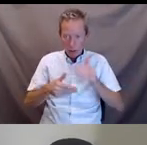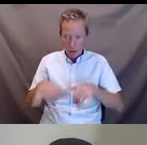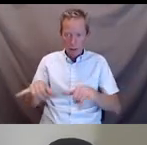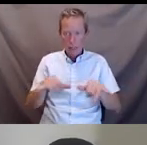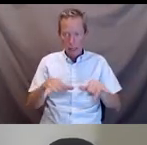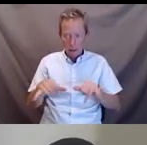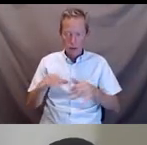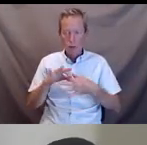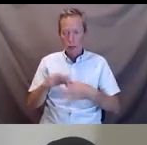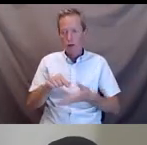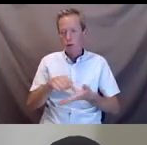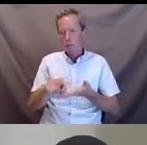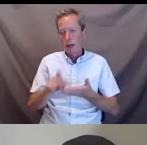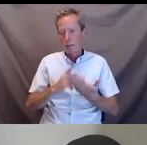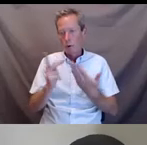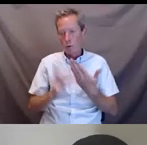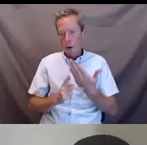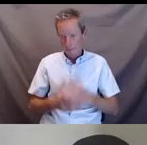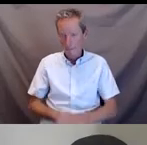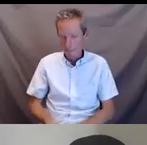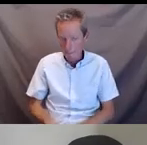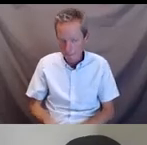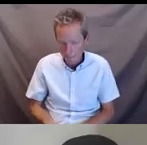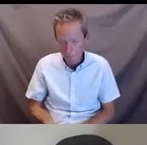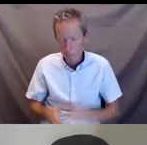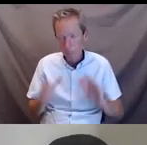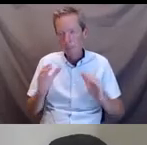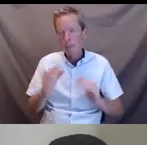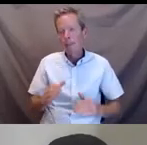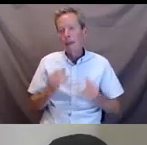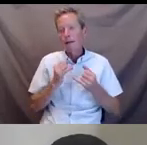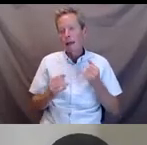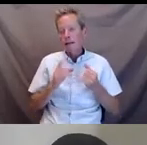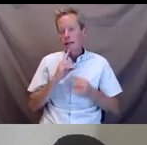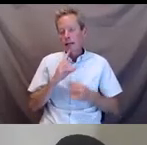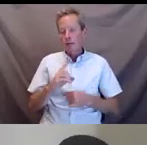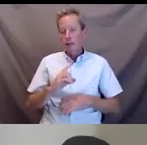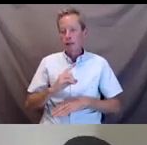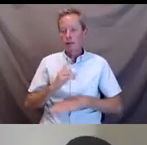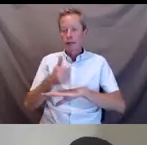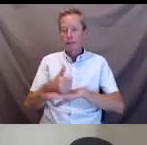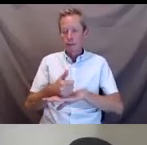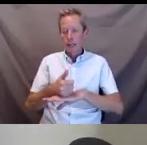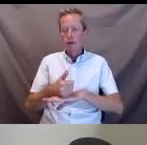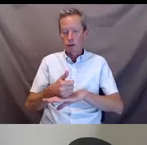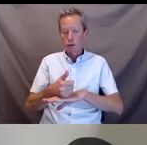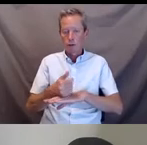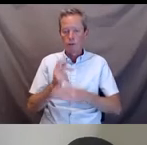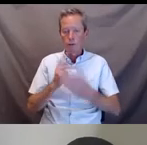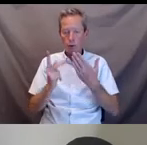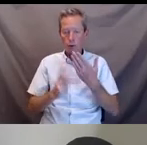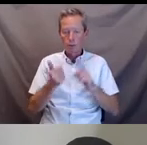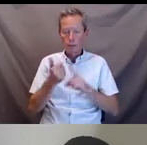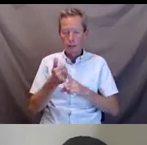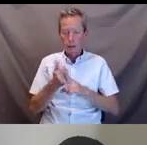our compensation programs. And of course, the last phase is actually the implementation. So when we